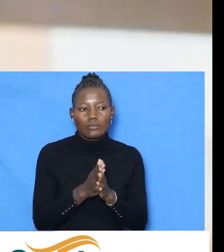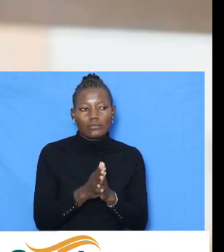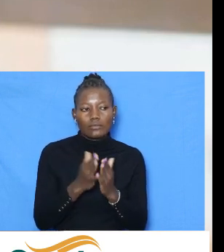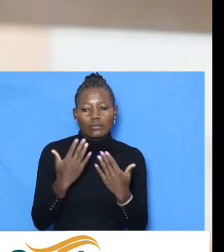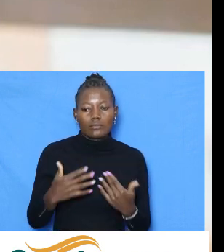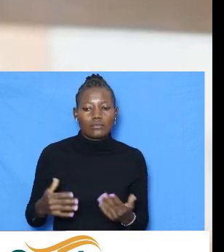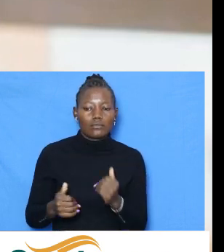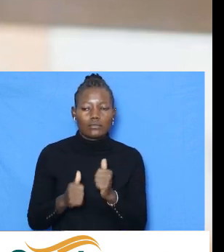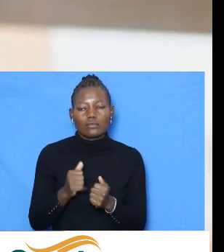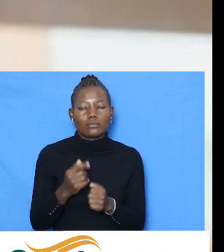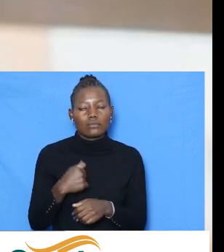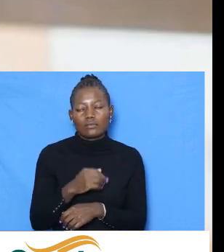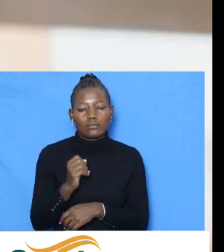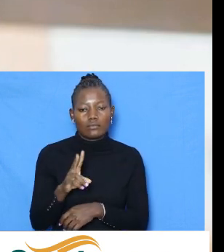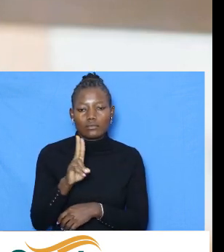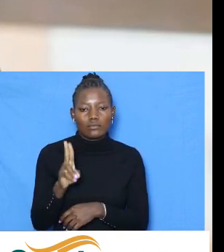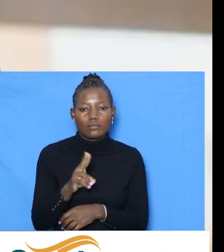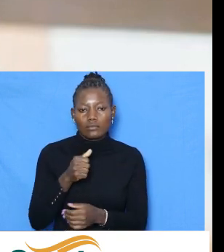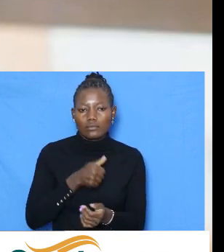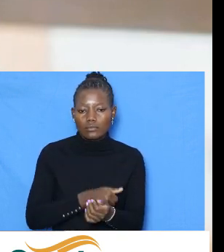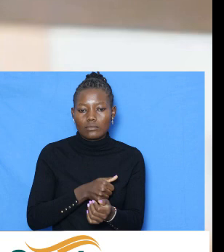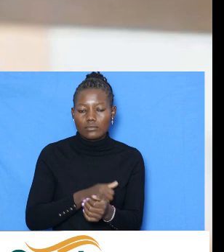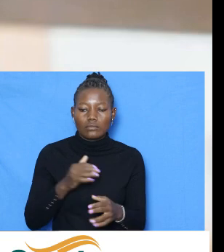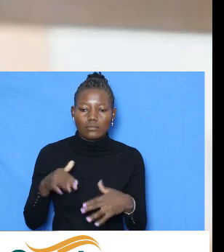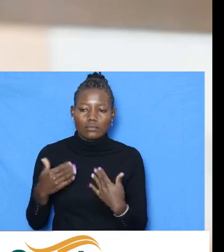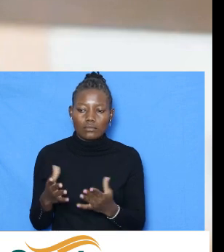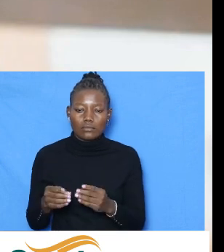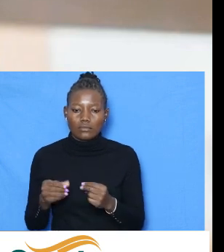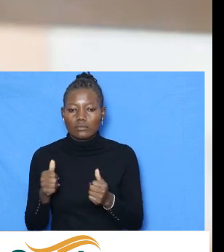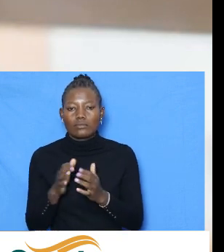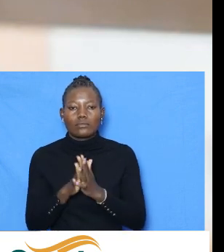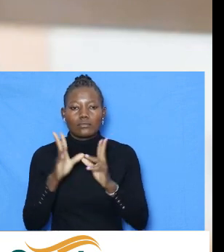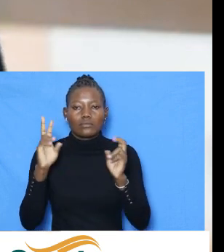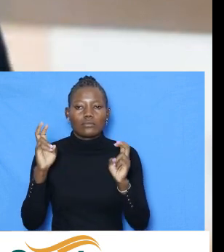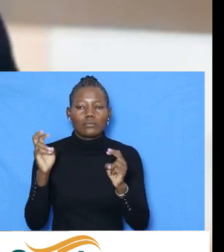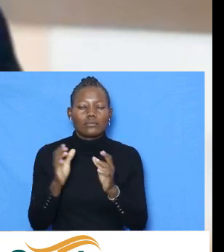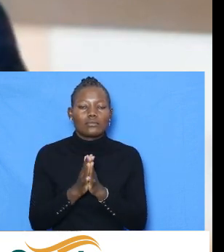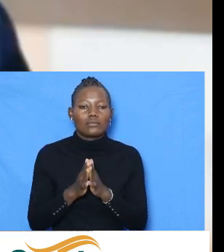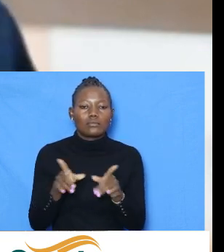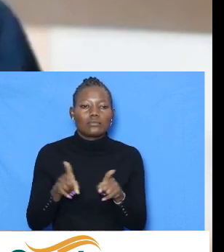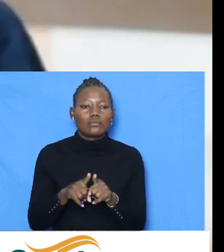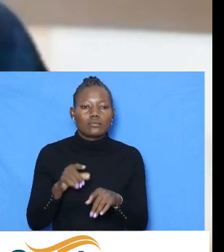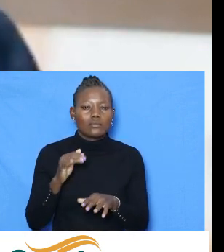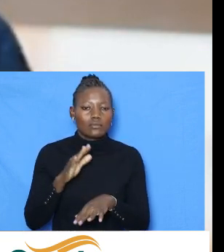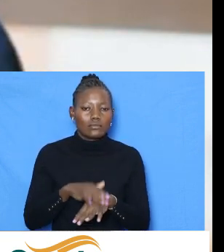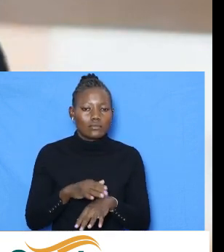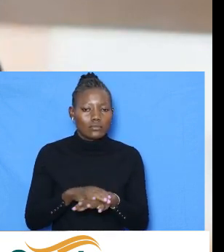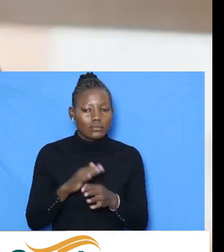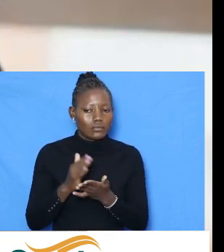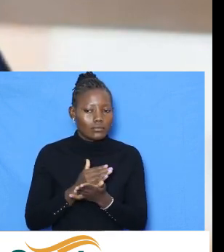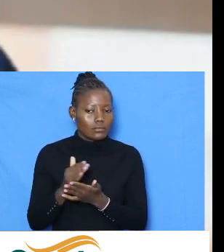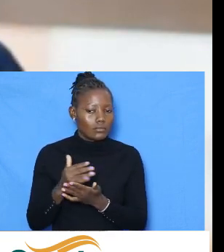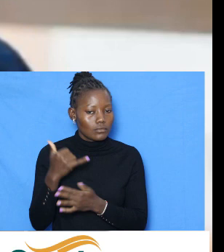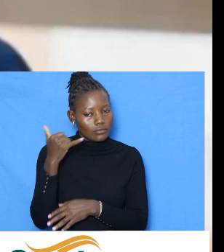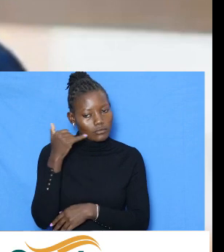supplements, types of foods, doping, how to handle doping issues. And it's good you've also shared your contacts in